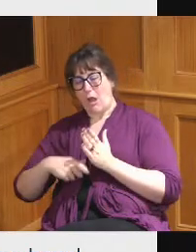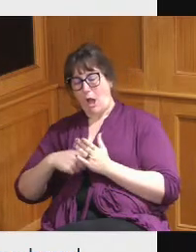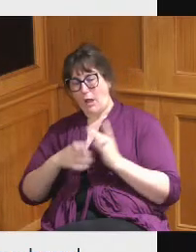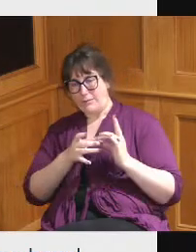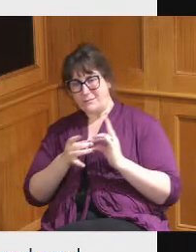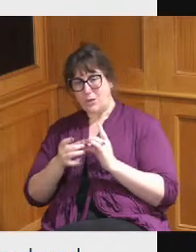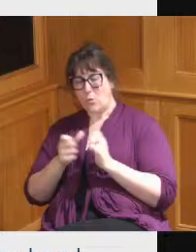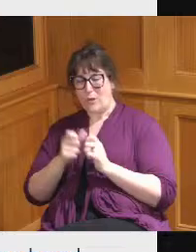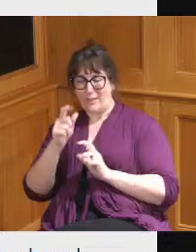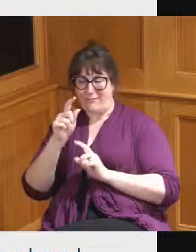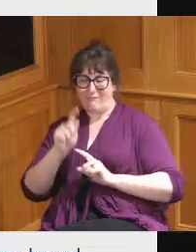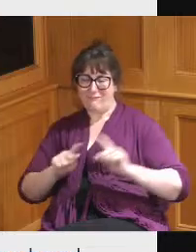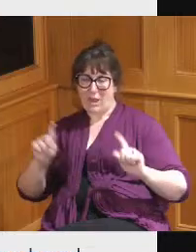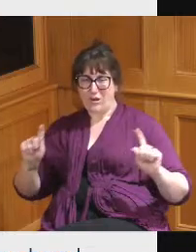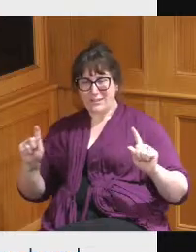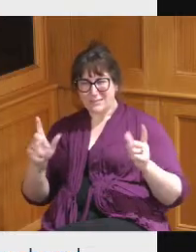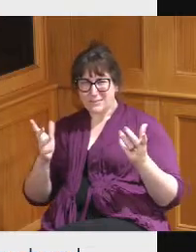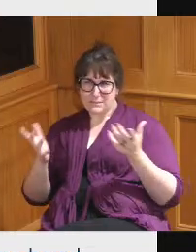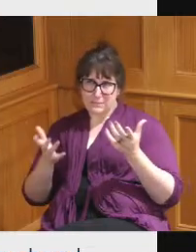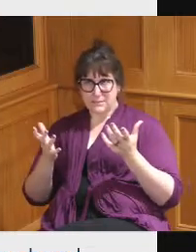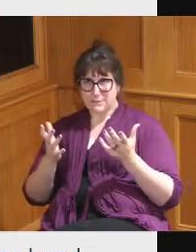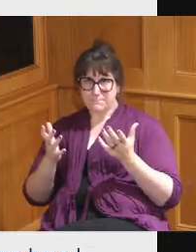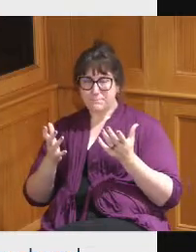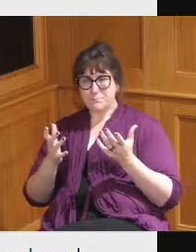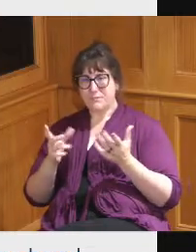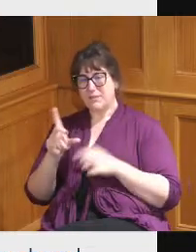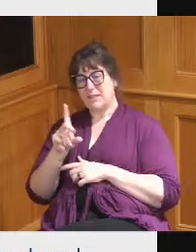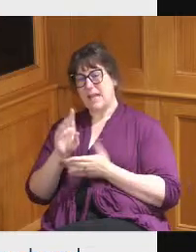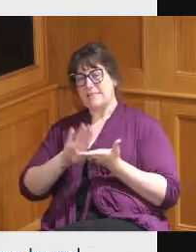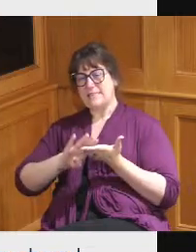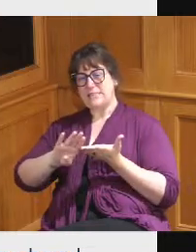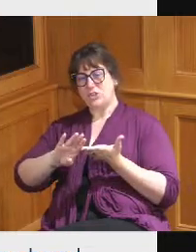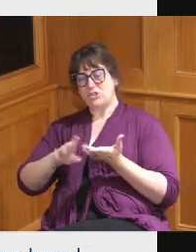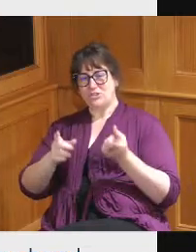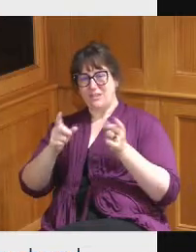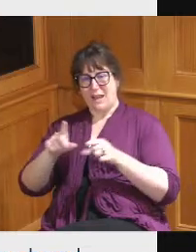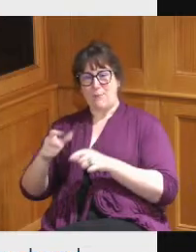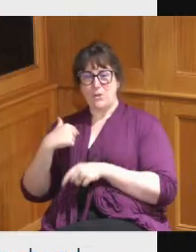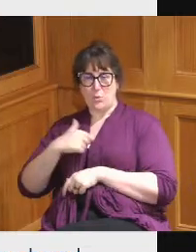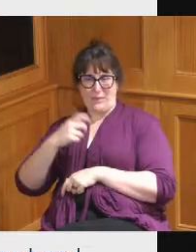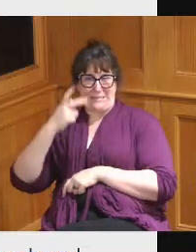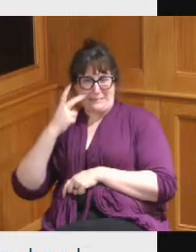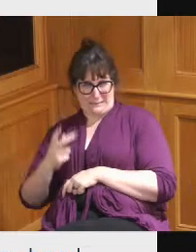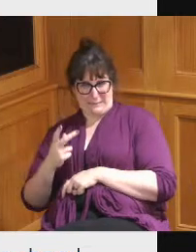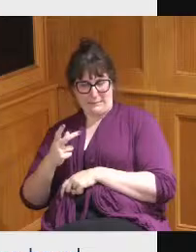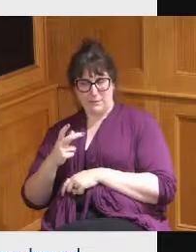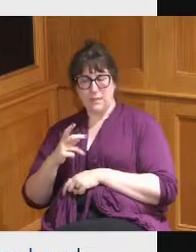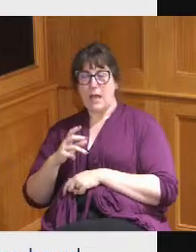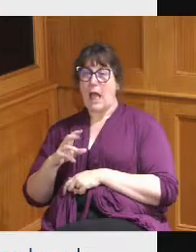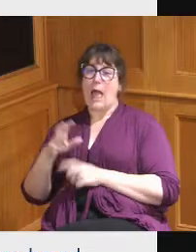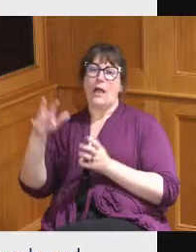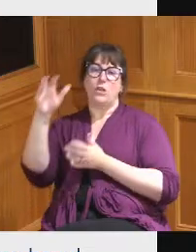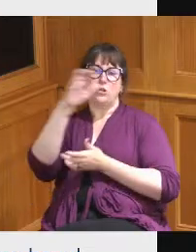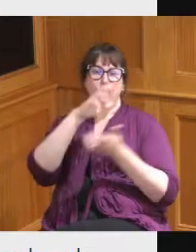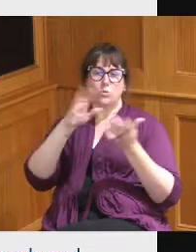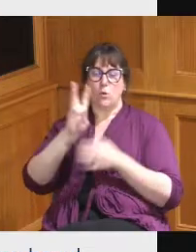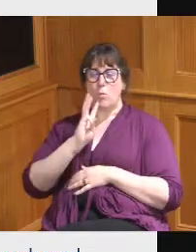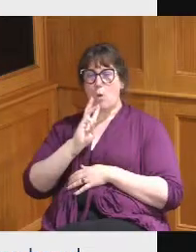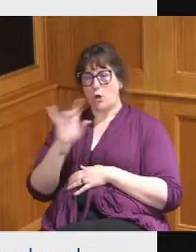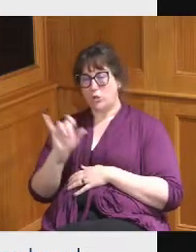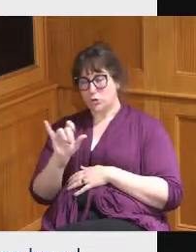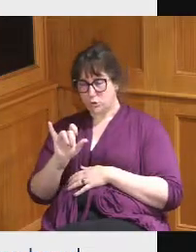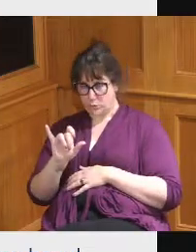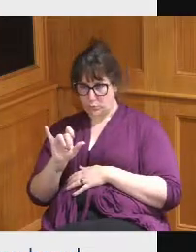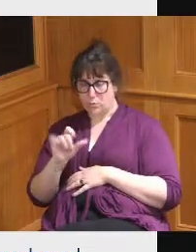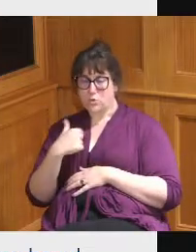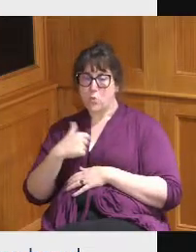with various dischargers that come to us and all of the stormwater that gets into our system from various ways.